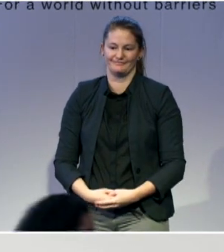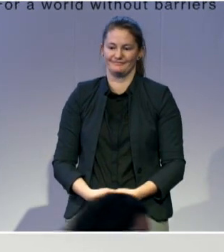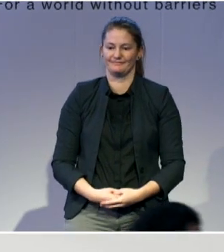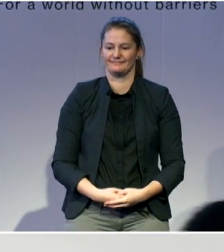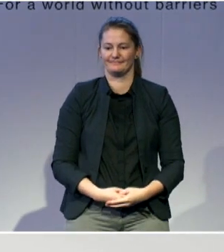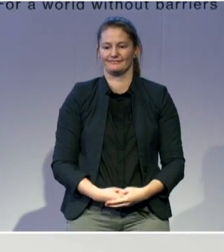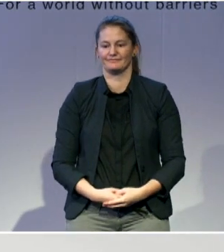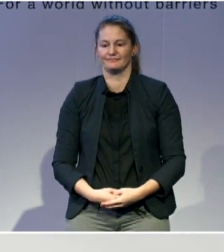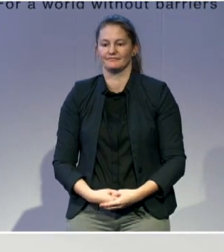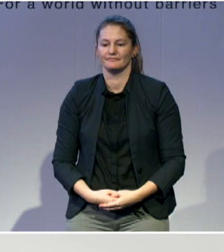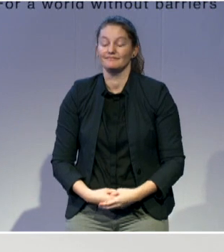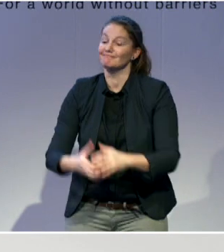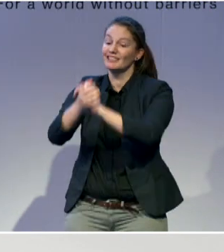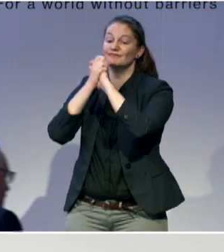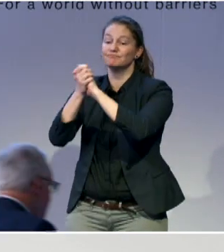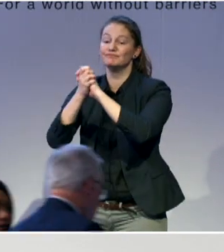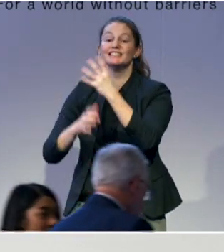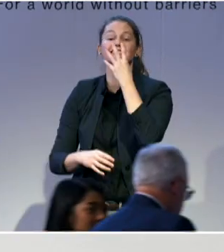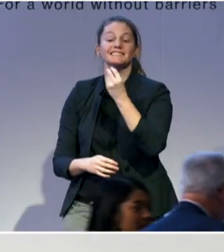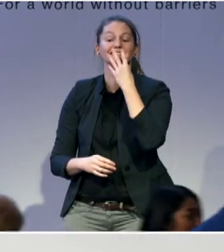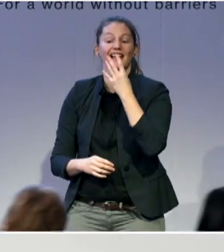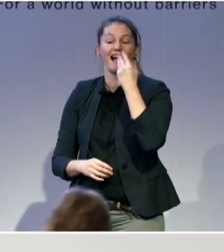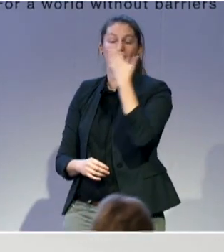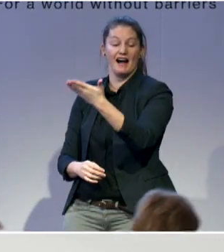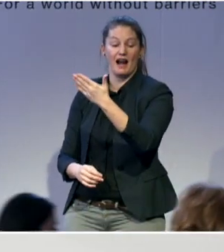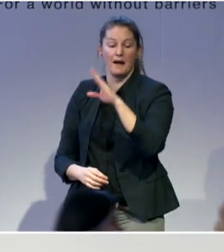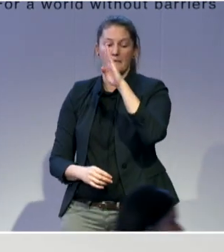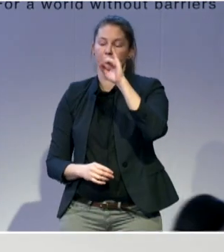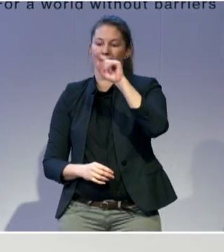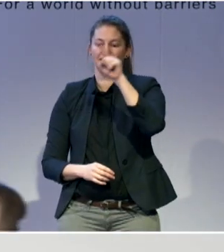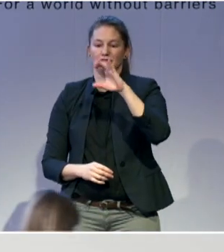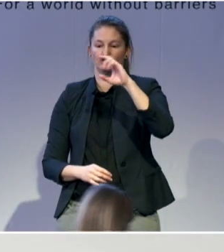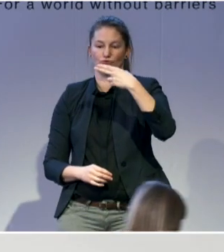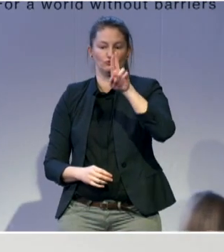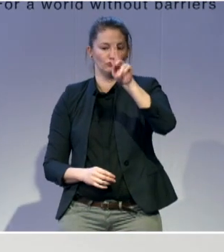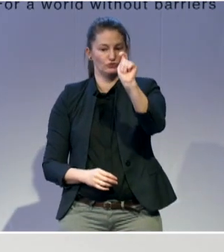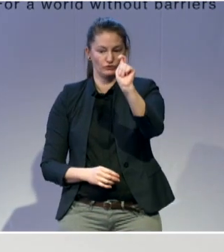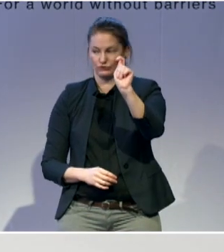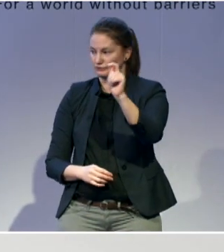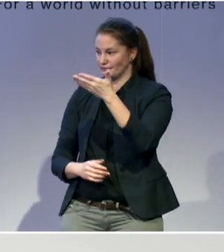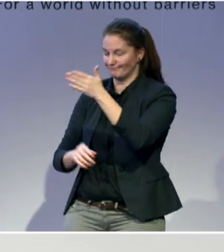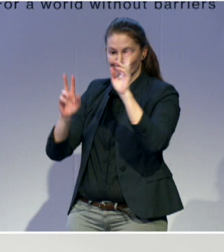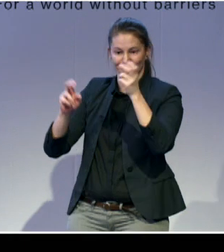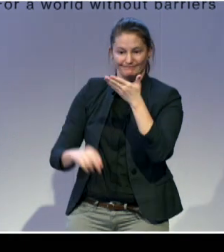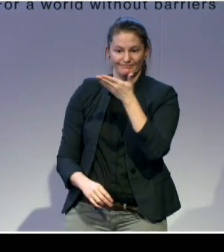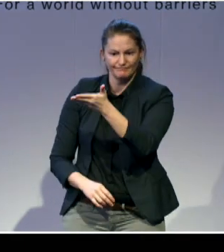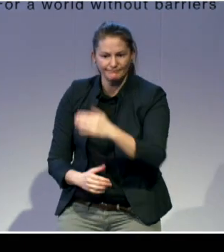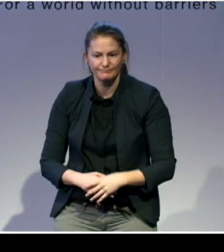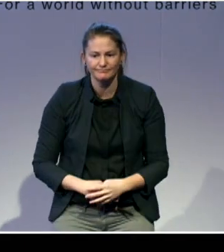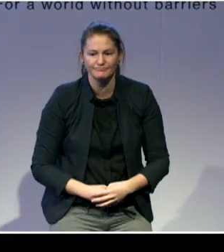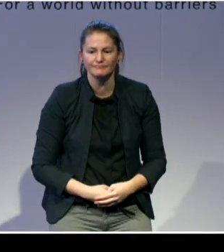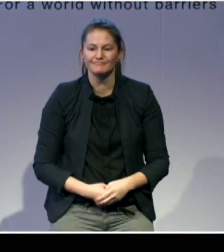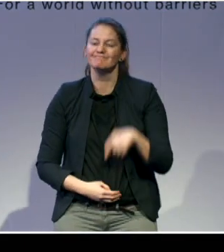Congratulations to Bizhut from Israel. Bizhut supports people with intellectual and psychosocial